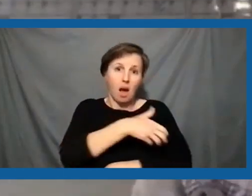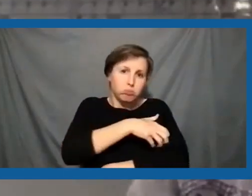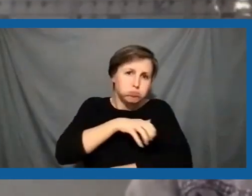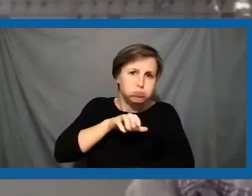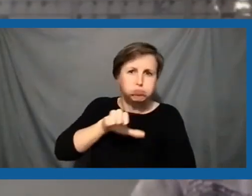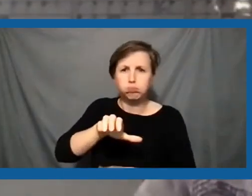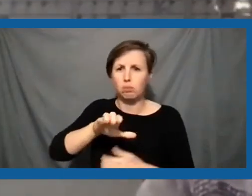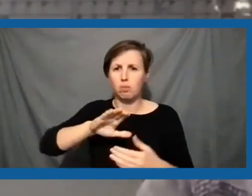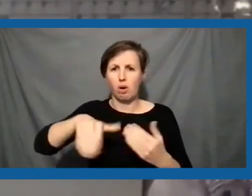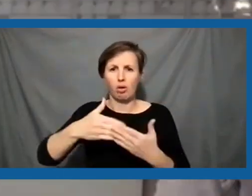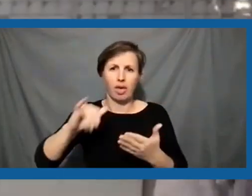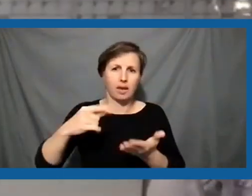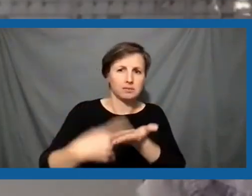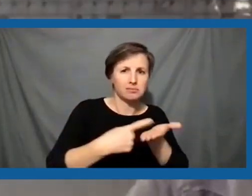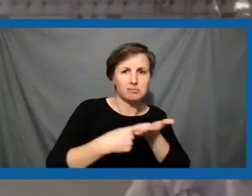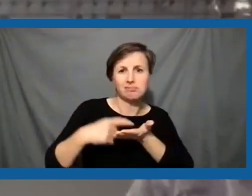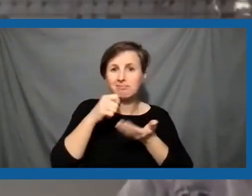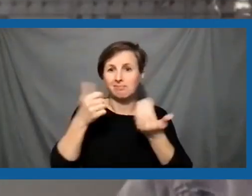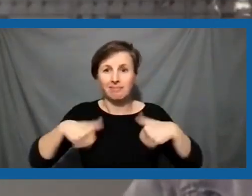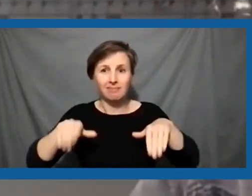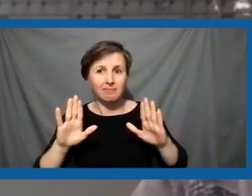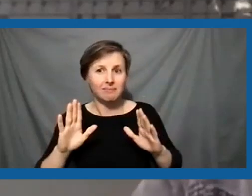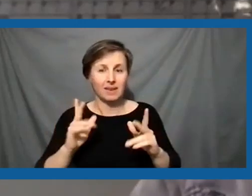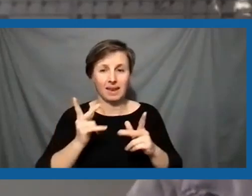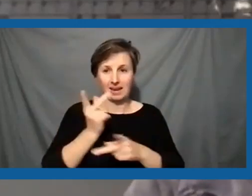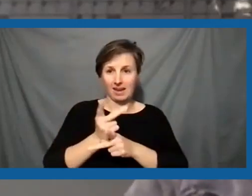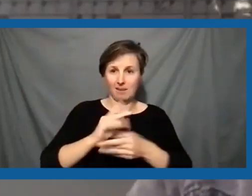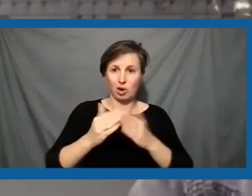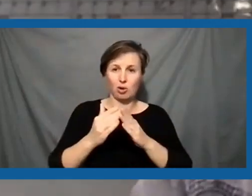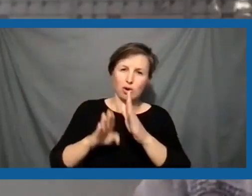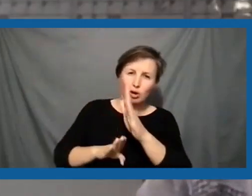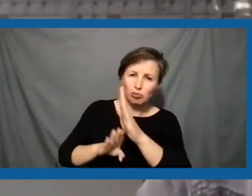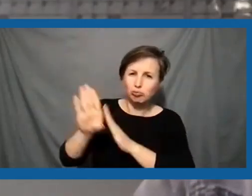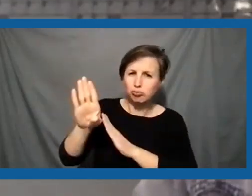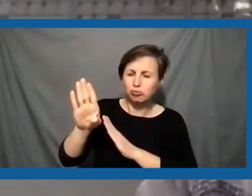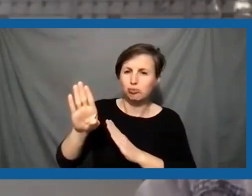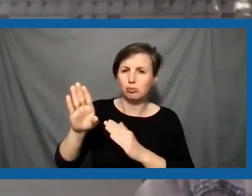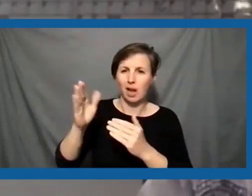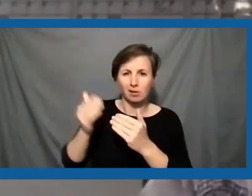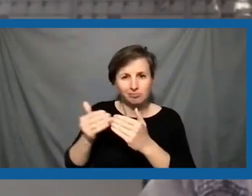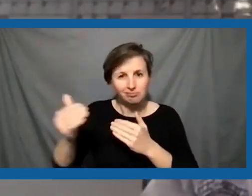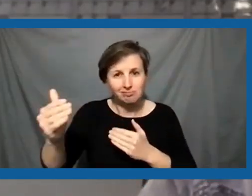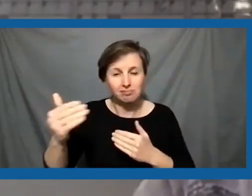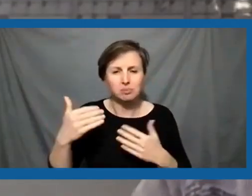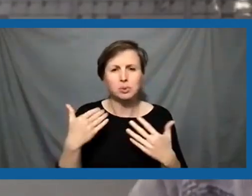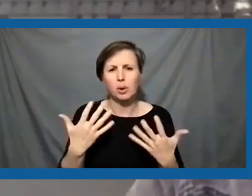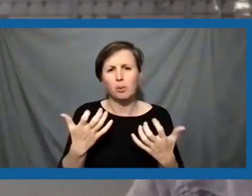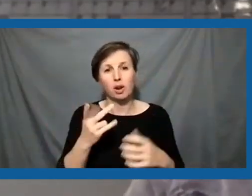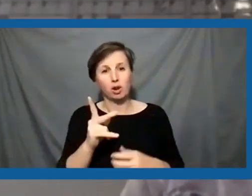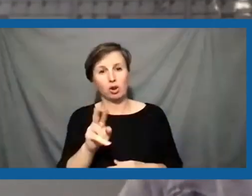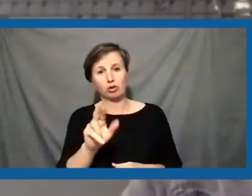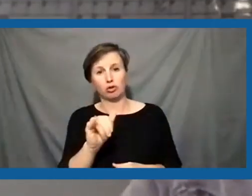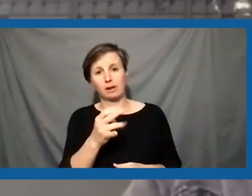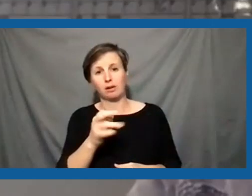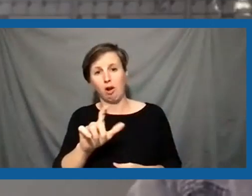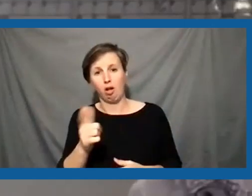this discussion around not giving up and keeping our communities flourishing ahead. I wanted to see, Craynell, I'm going to kick